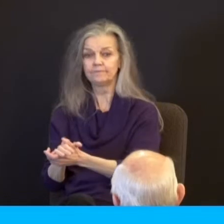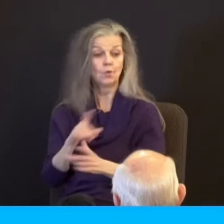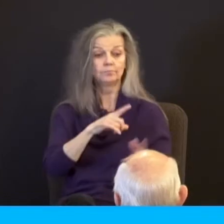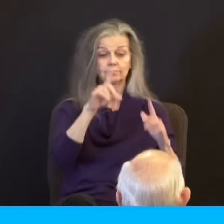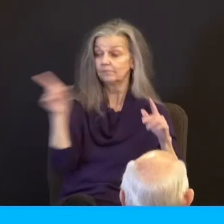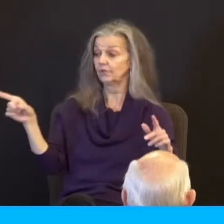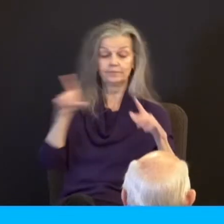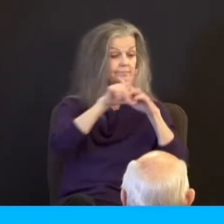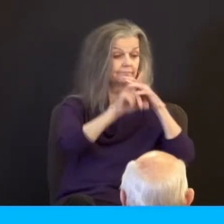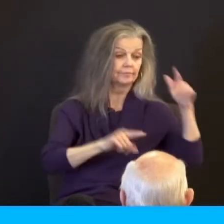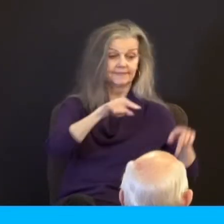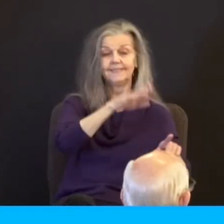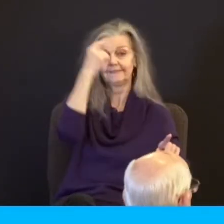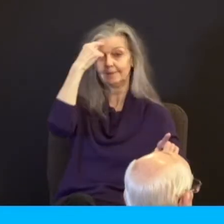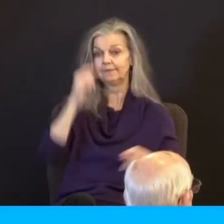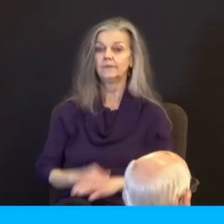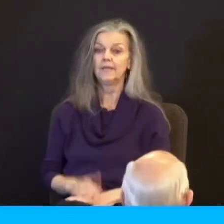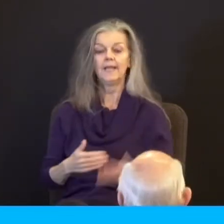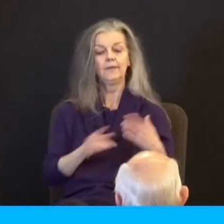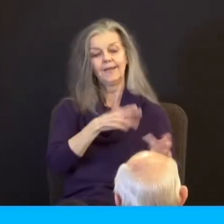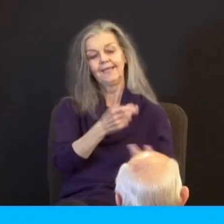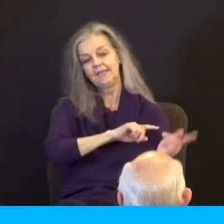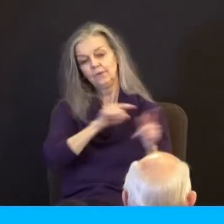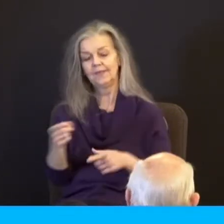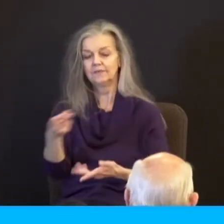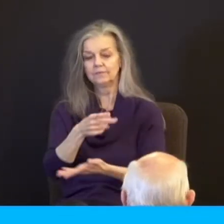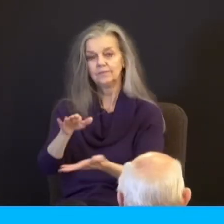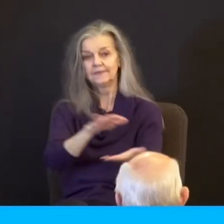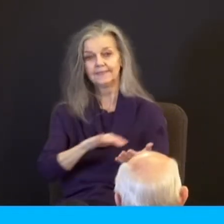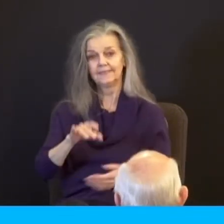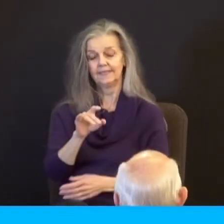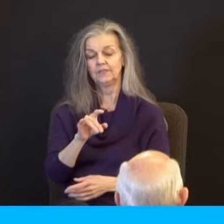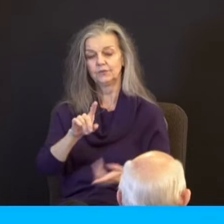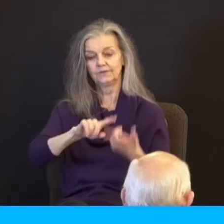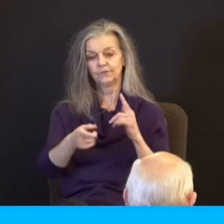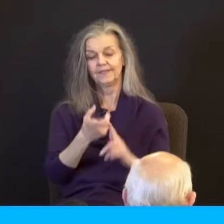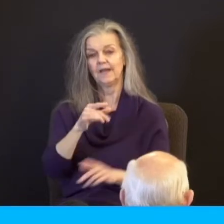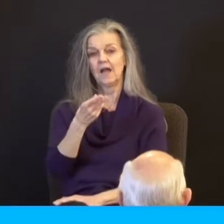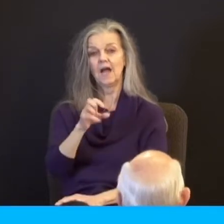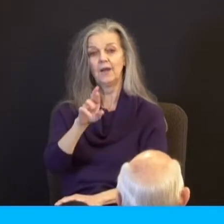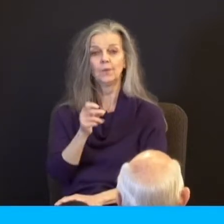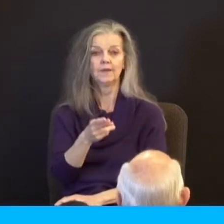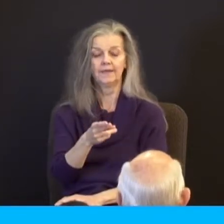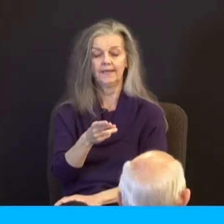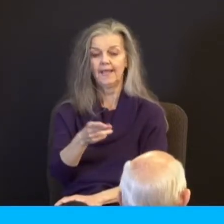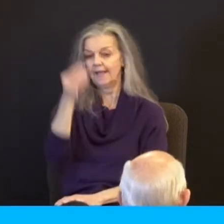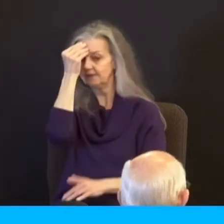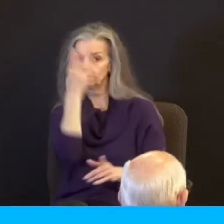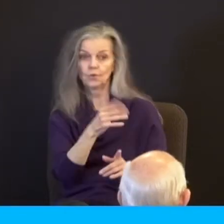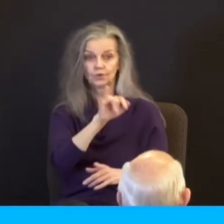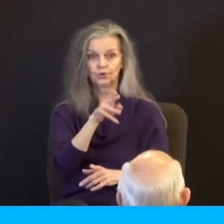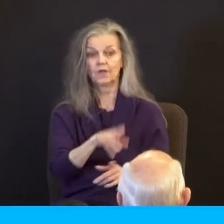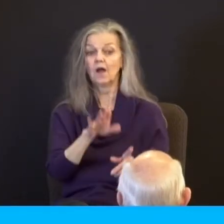about it. So he went up to his sheep shearers to Timnath, to his friend Hira. And it was told Tamar, saying, behold,